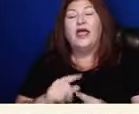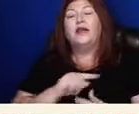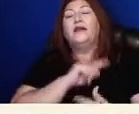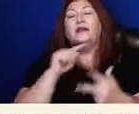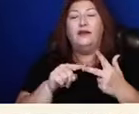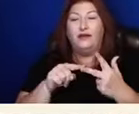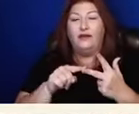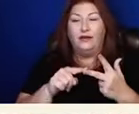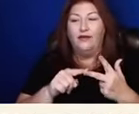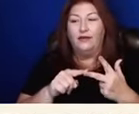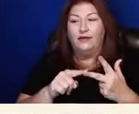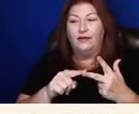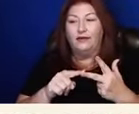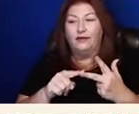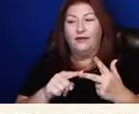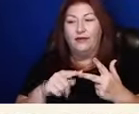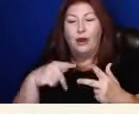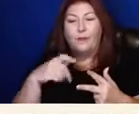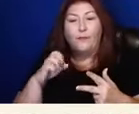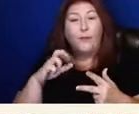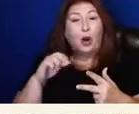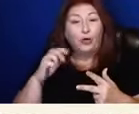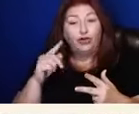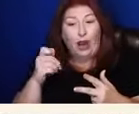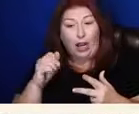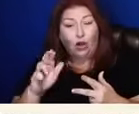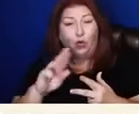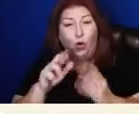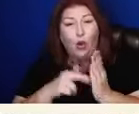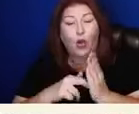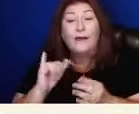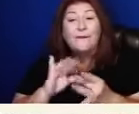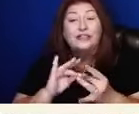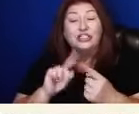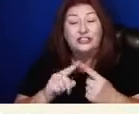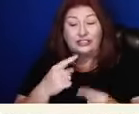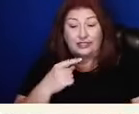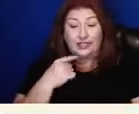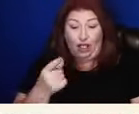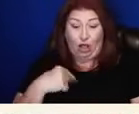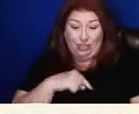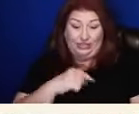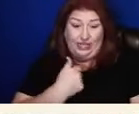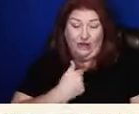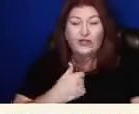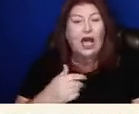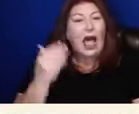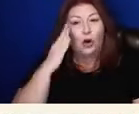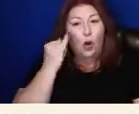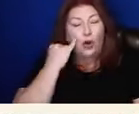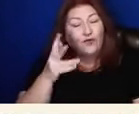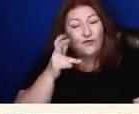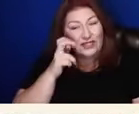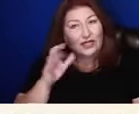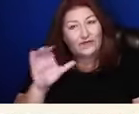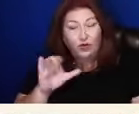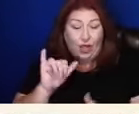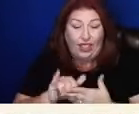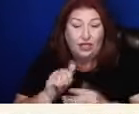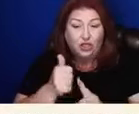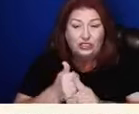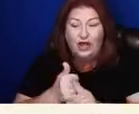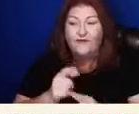persecutor role. And that's where the messages that we tell ourselves, and I don't know if anybody else listening has ever done this to themselves, but that's